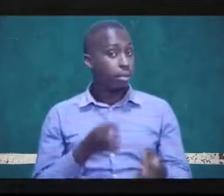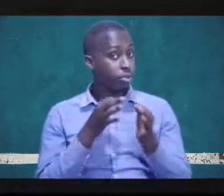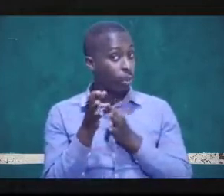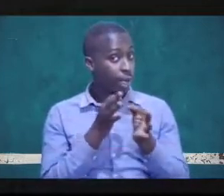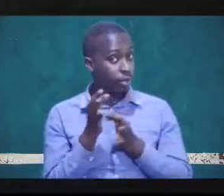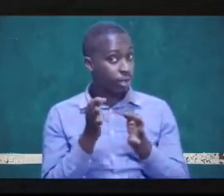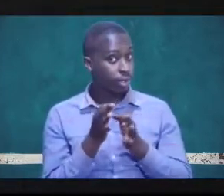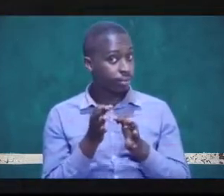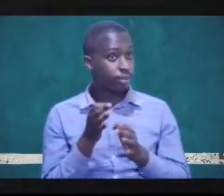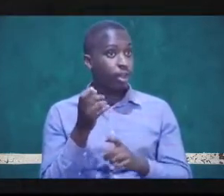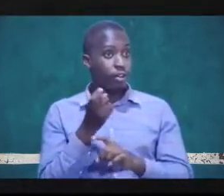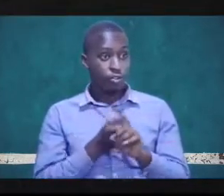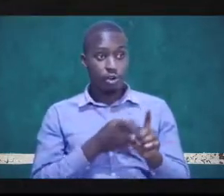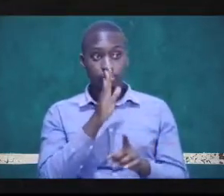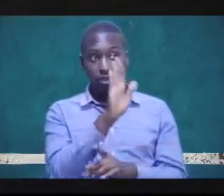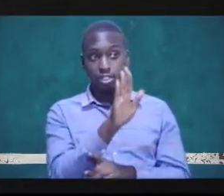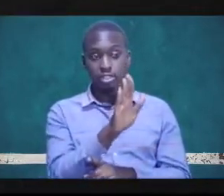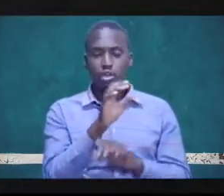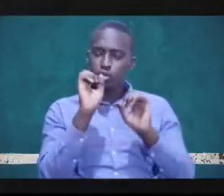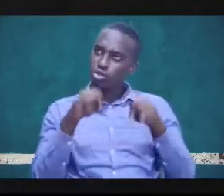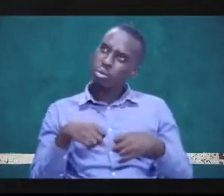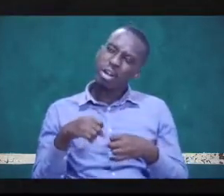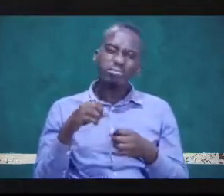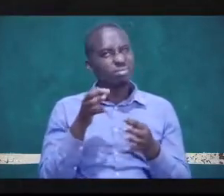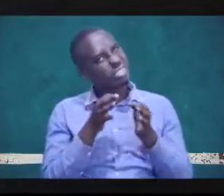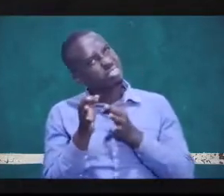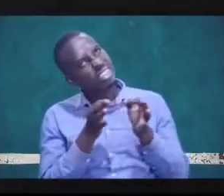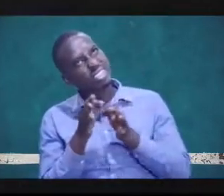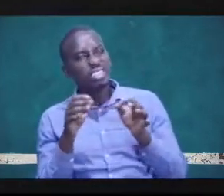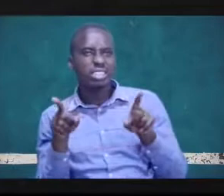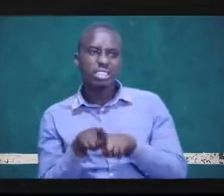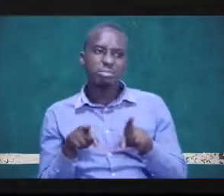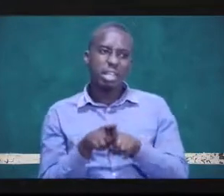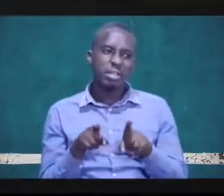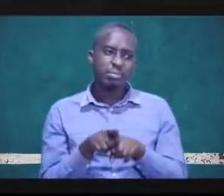that for this one, you can now define it as